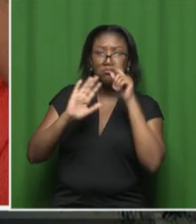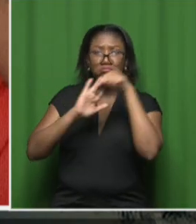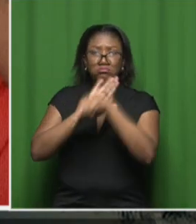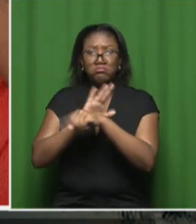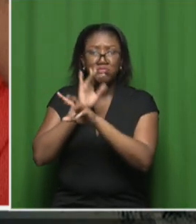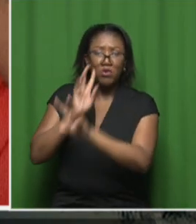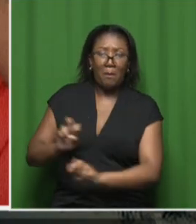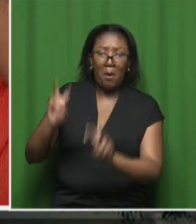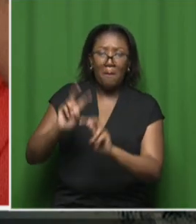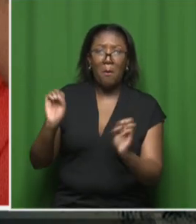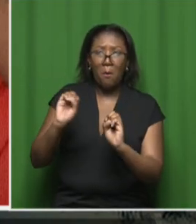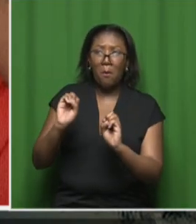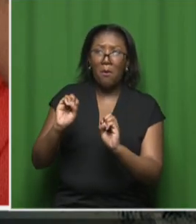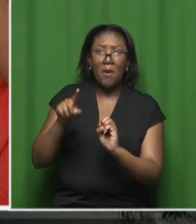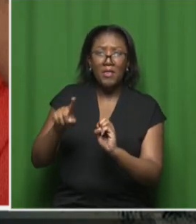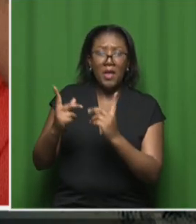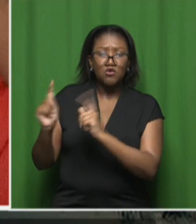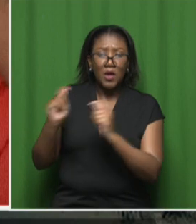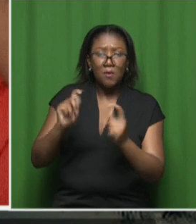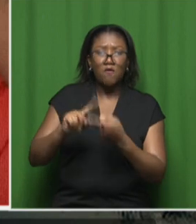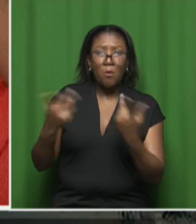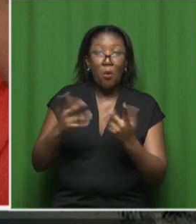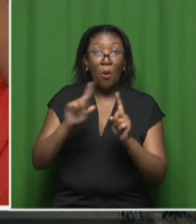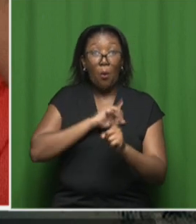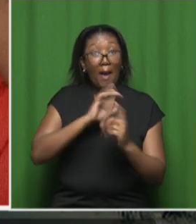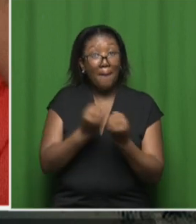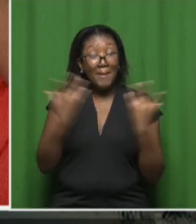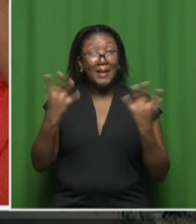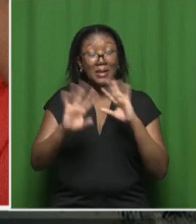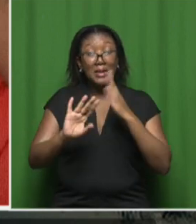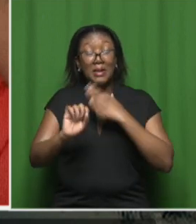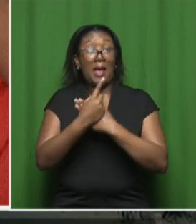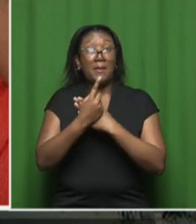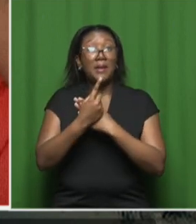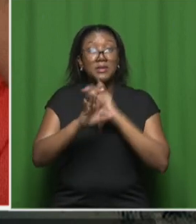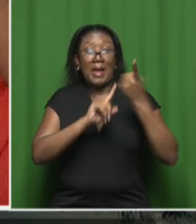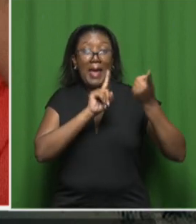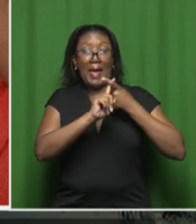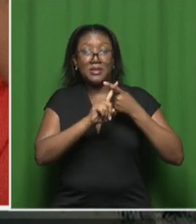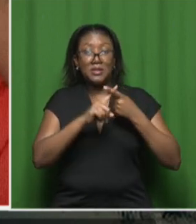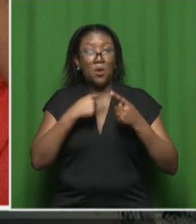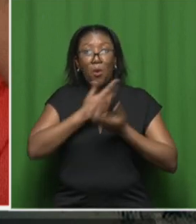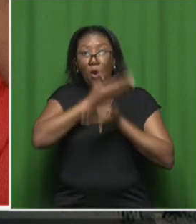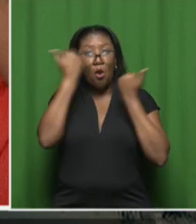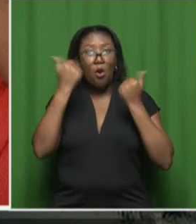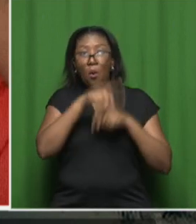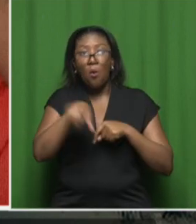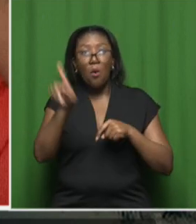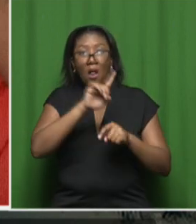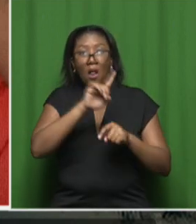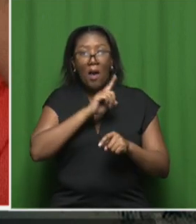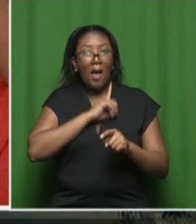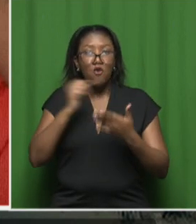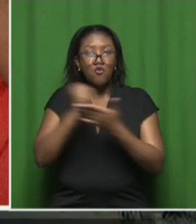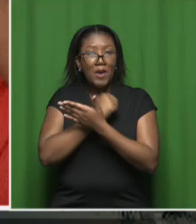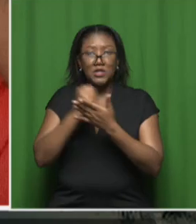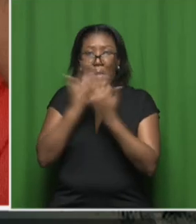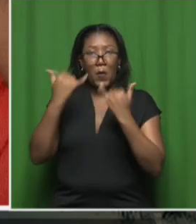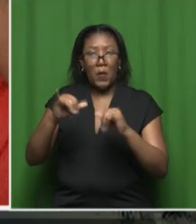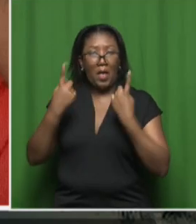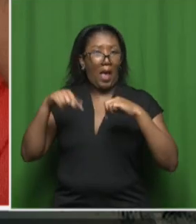now most of the incidences or incidences that we go through, those people, we don't even know them. They are not even registered with the